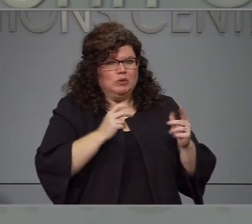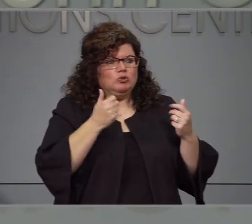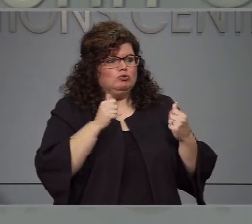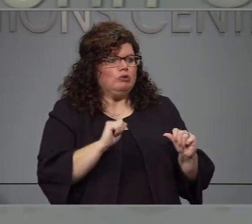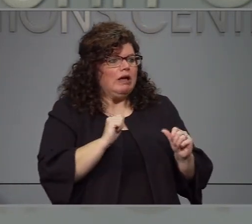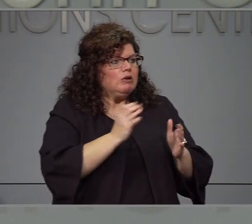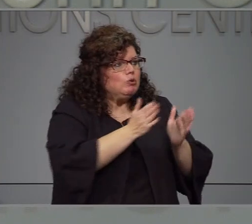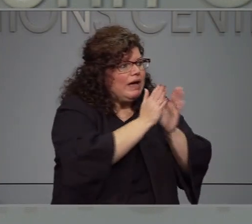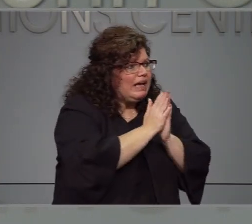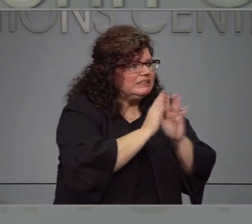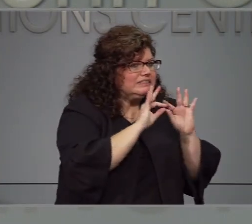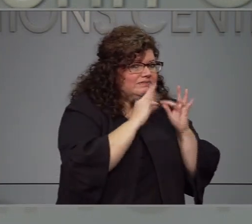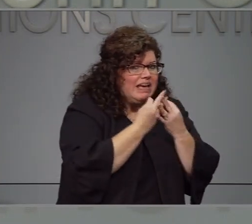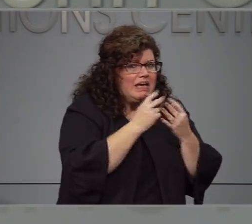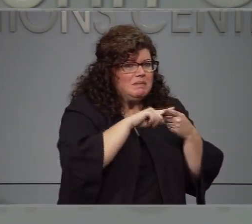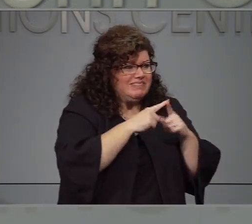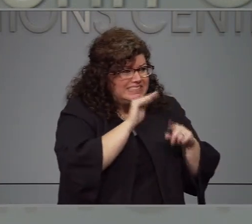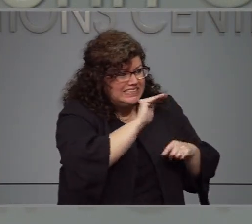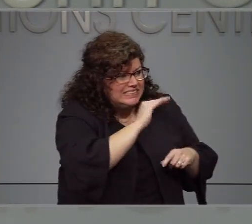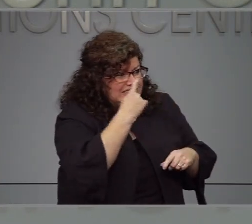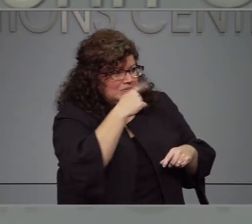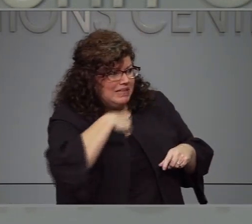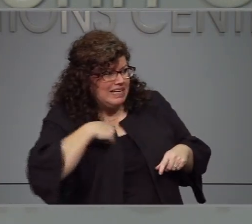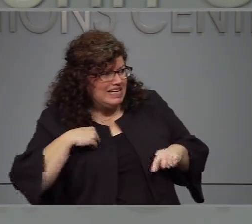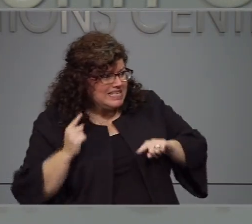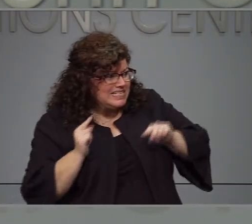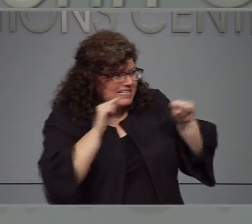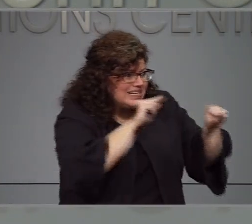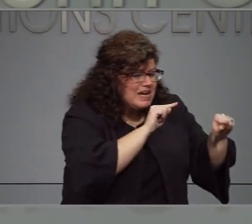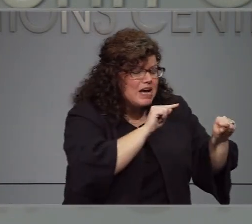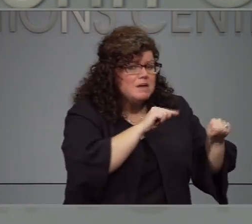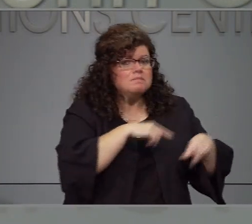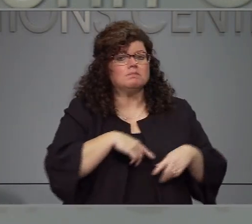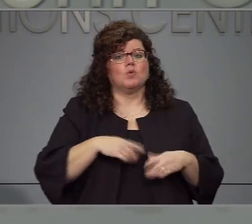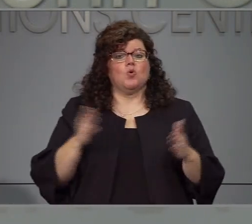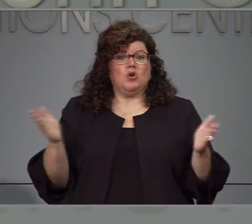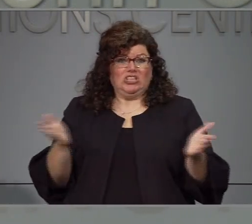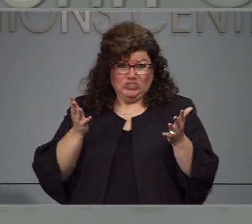stay with family or friends, and then also